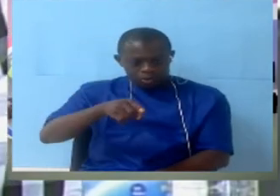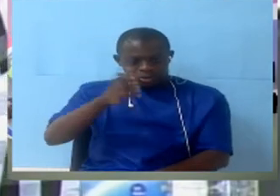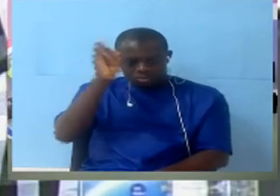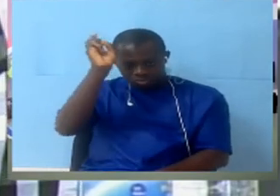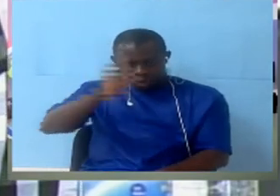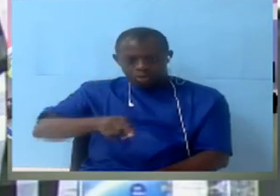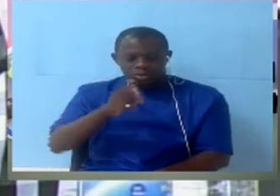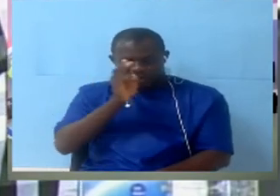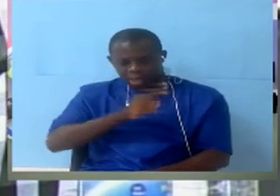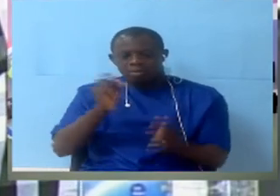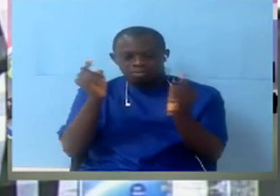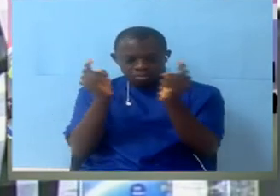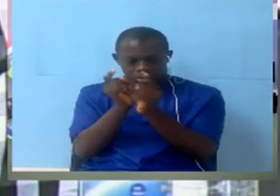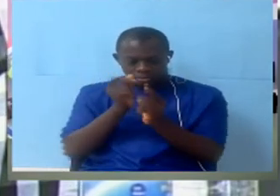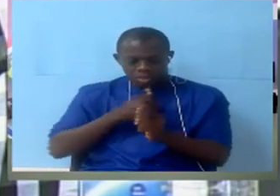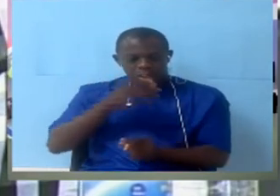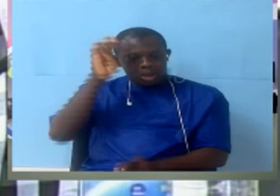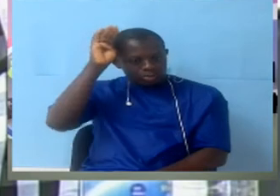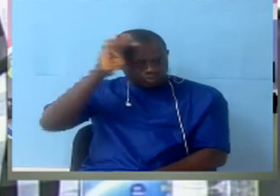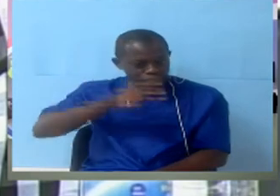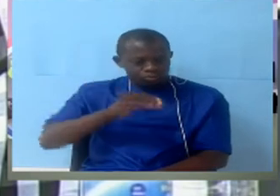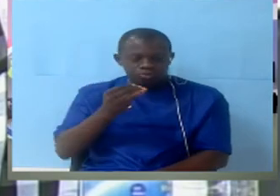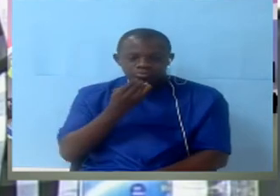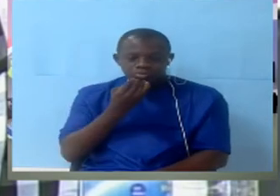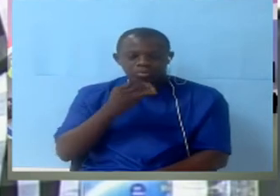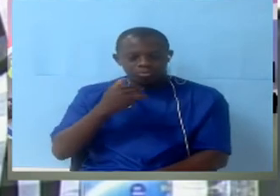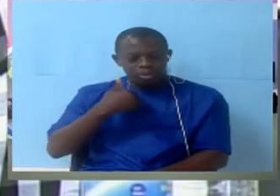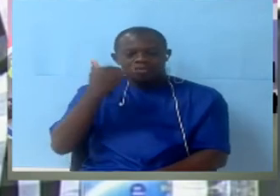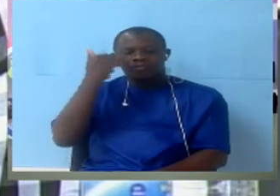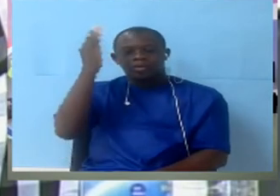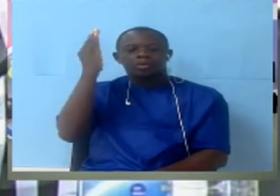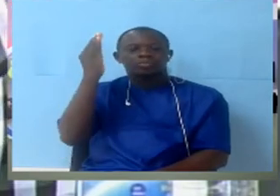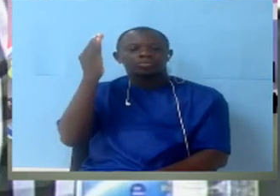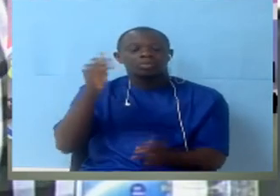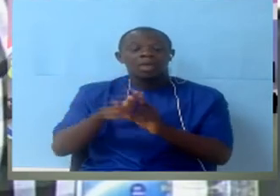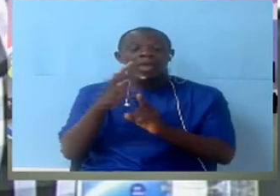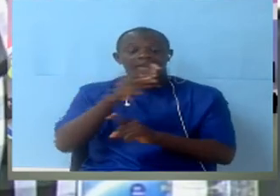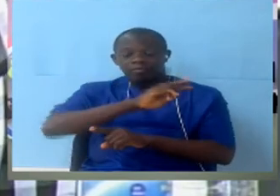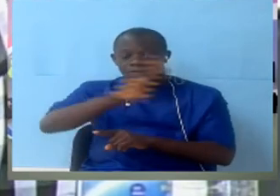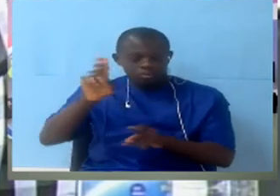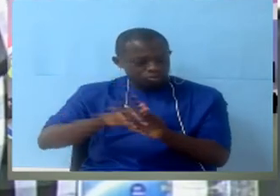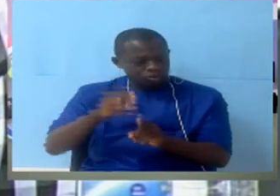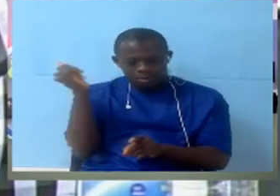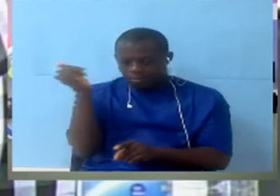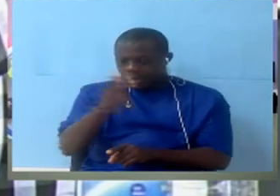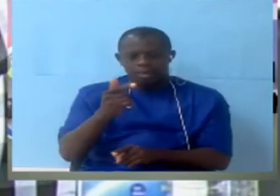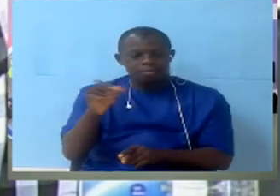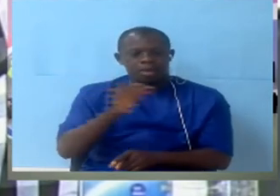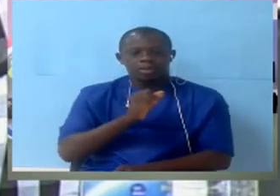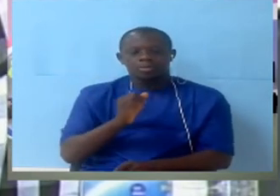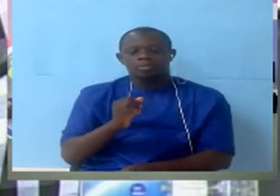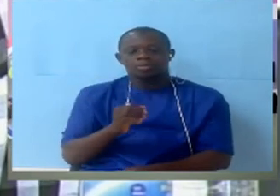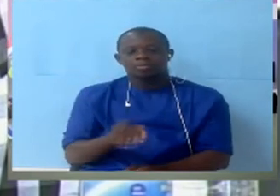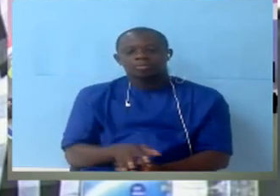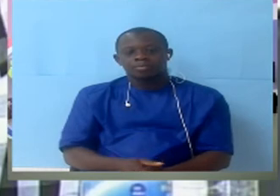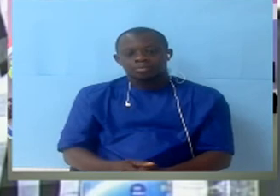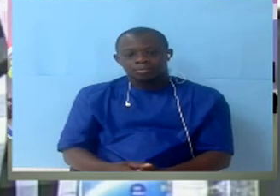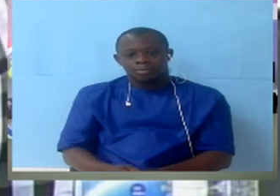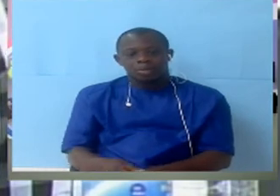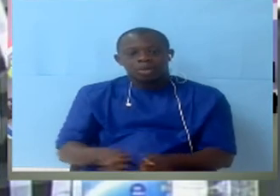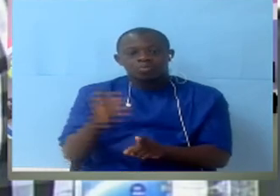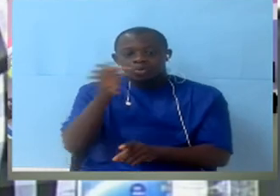you have to come and apologize to me, then I will forget. If not, I will revenge.